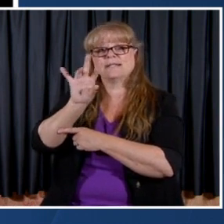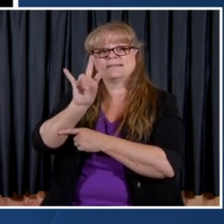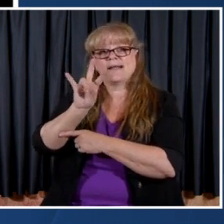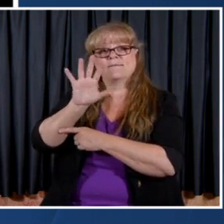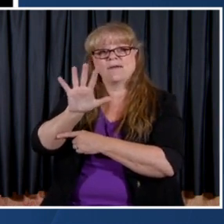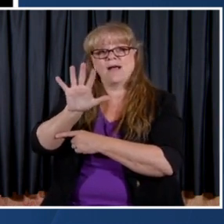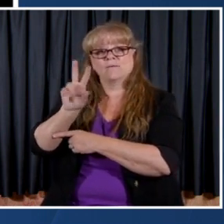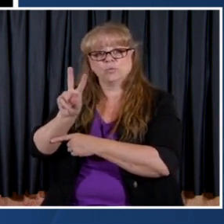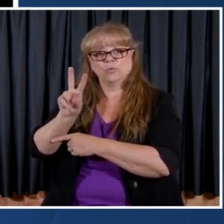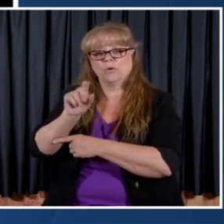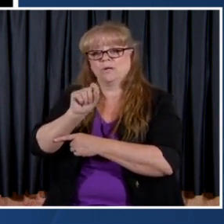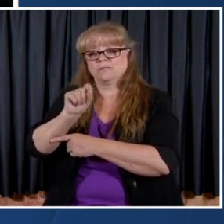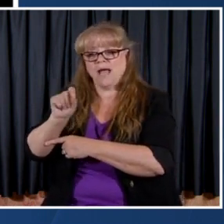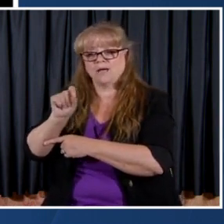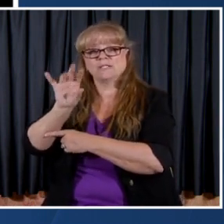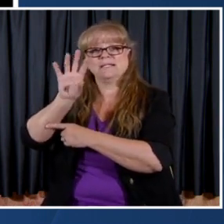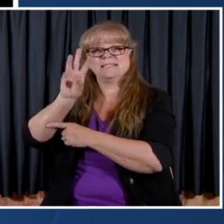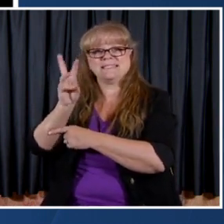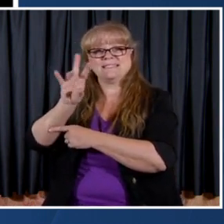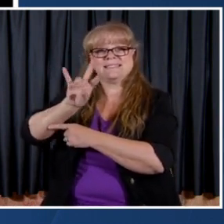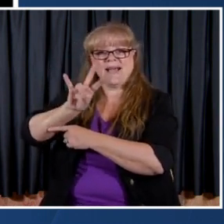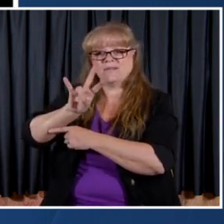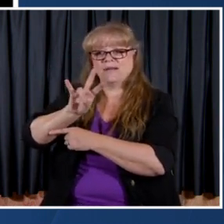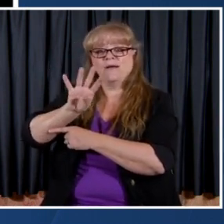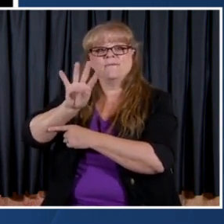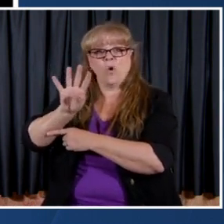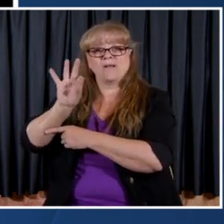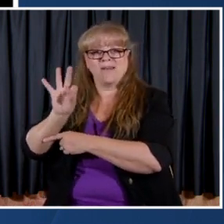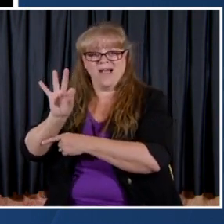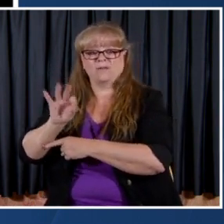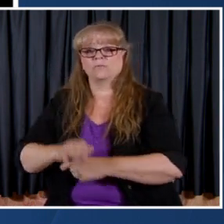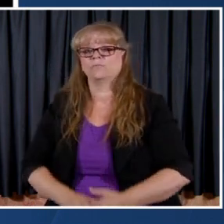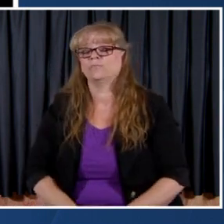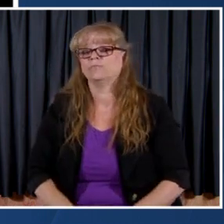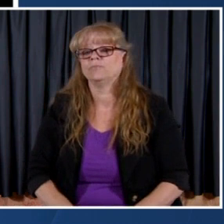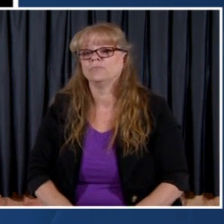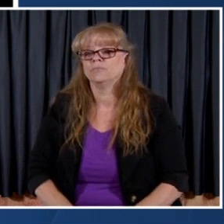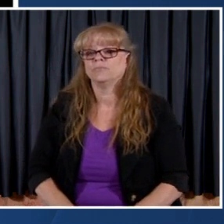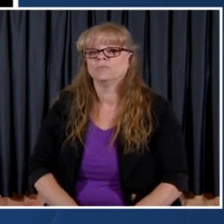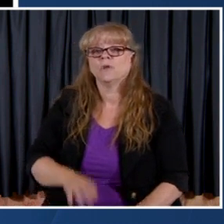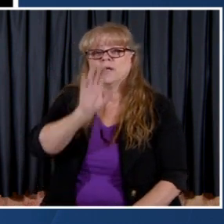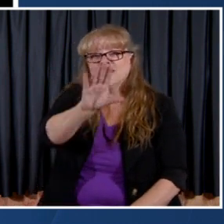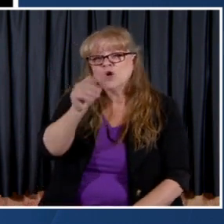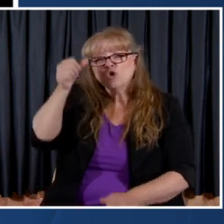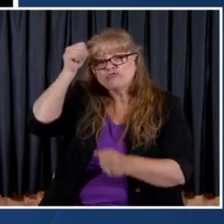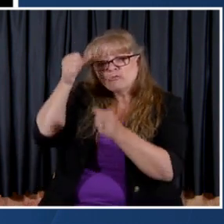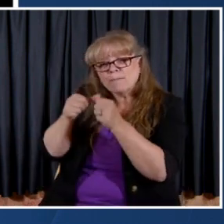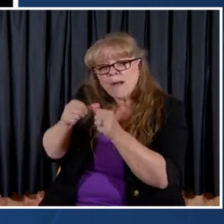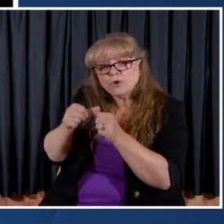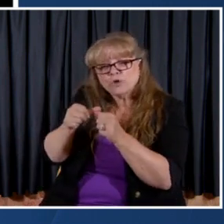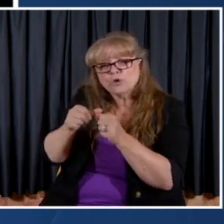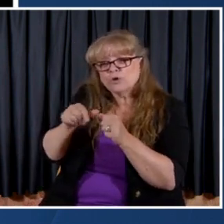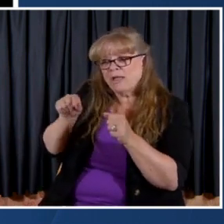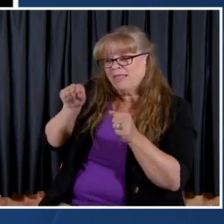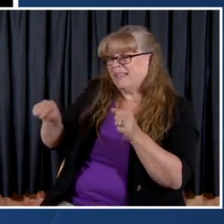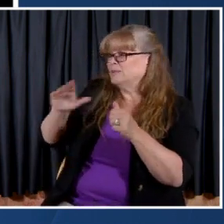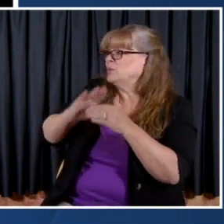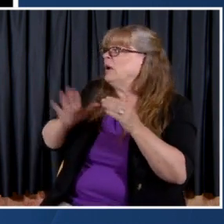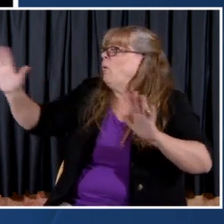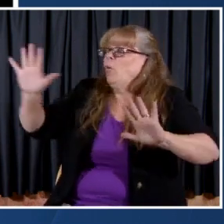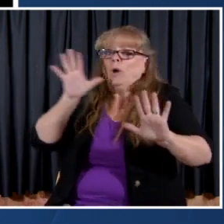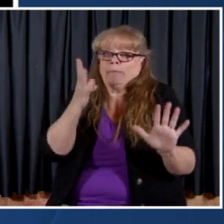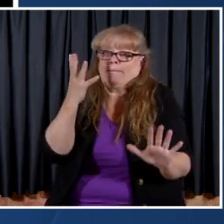home when possible. Engage in social distancing. We expect that people will be outdoors, and we're one of the few states that's